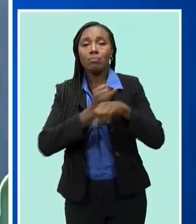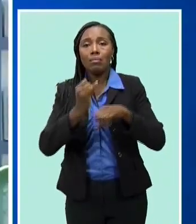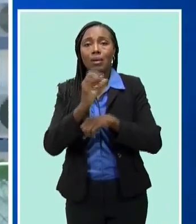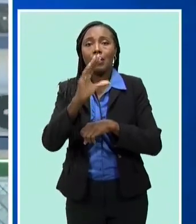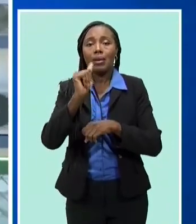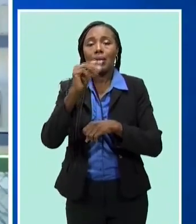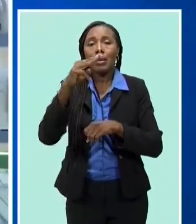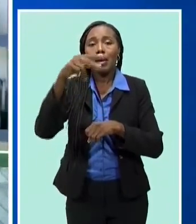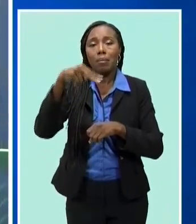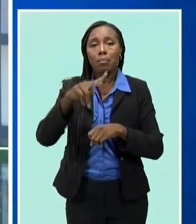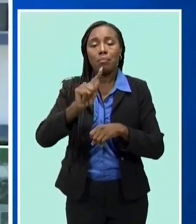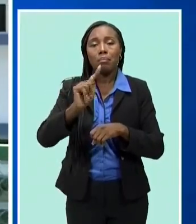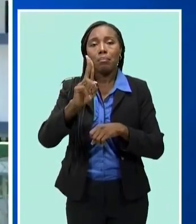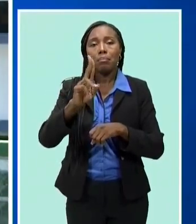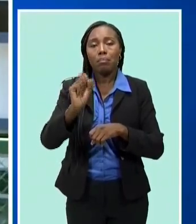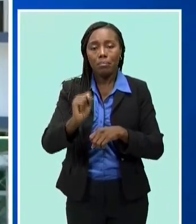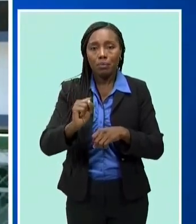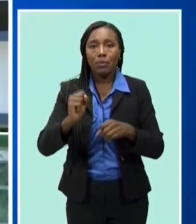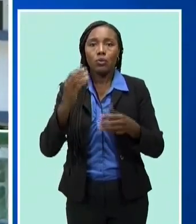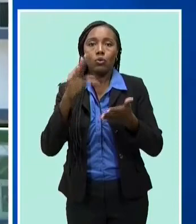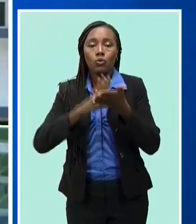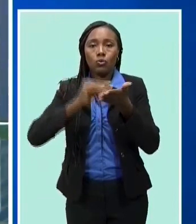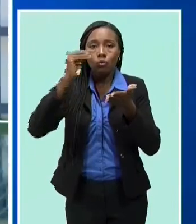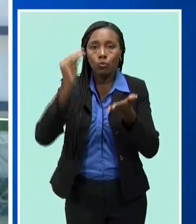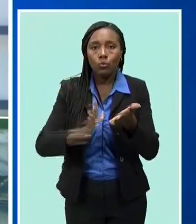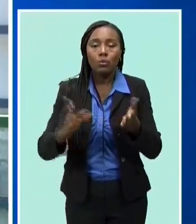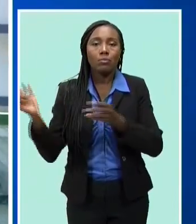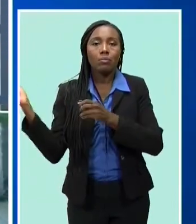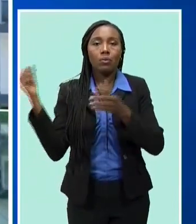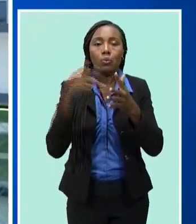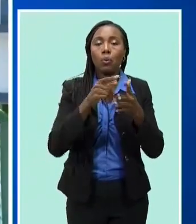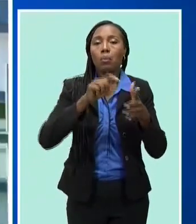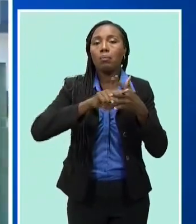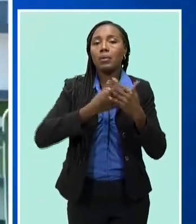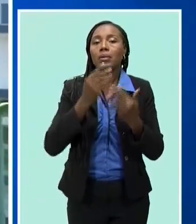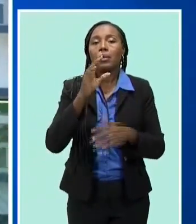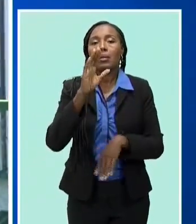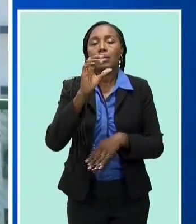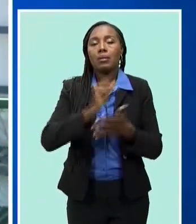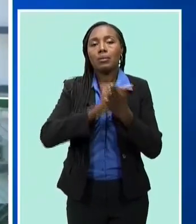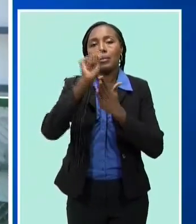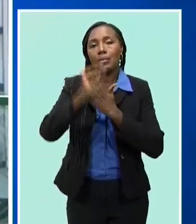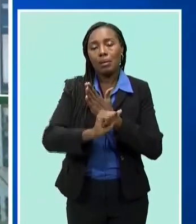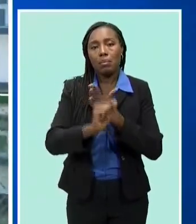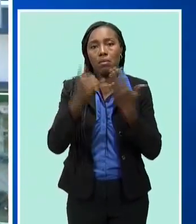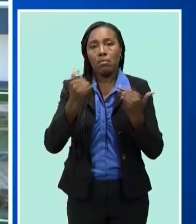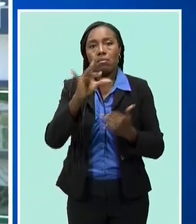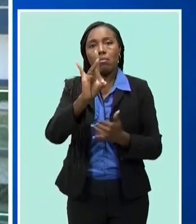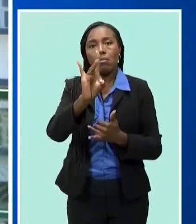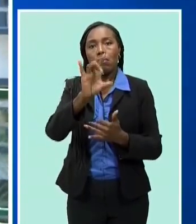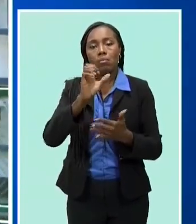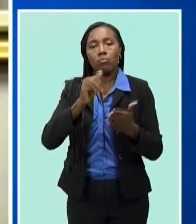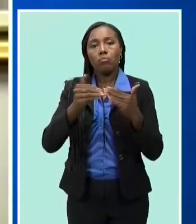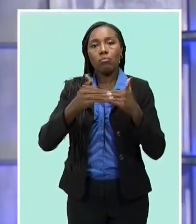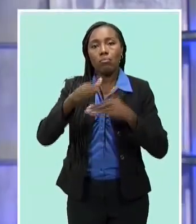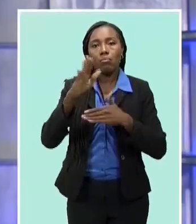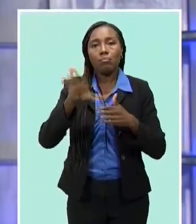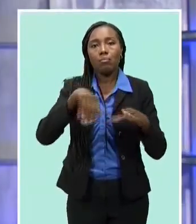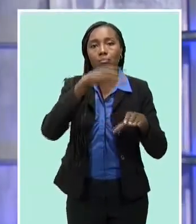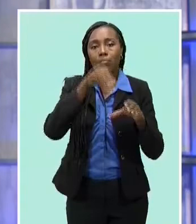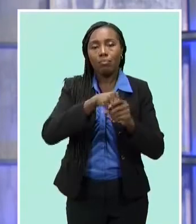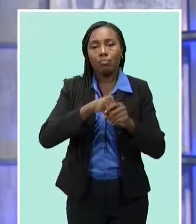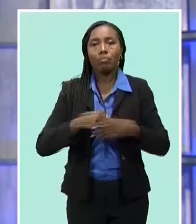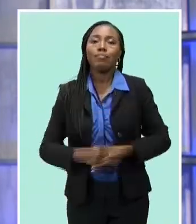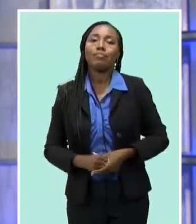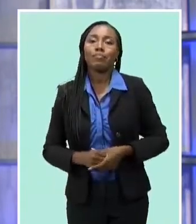first set of students in September of this year, some 800 of them already enrolled at the Antigua State College.